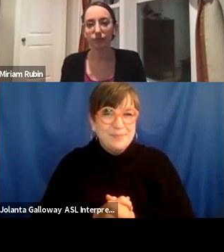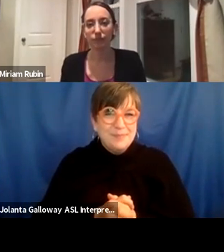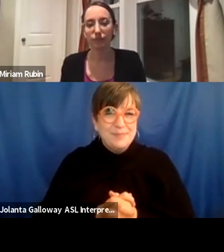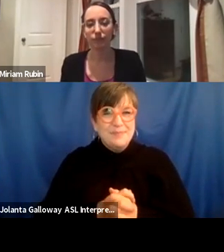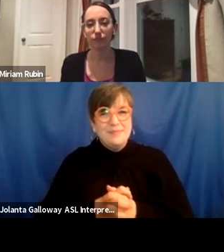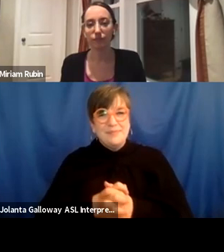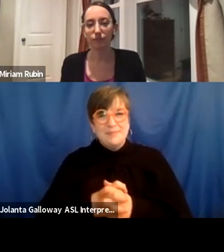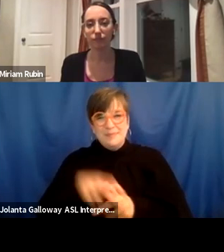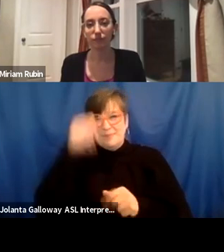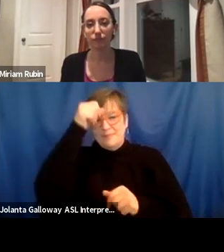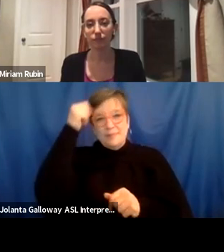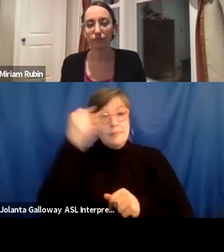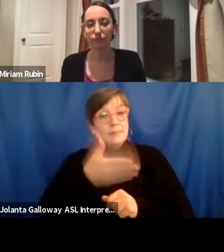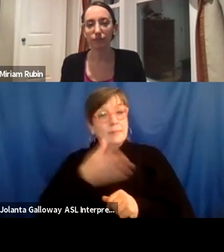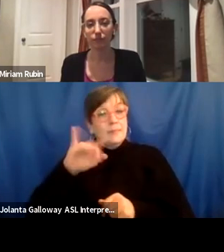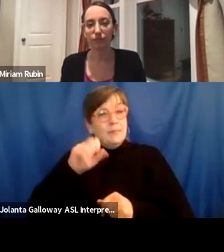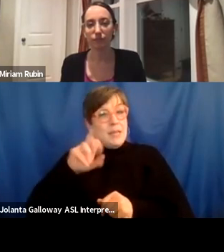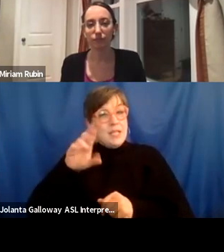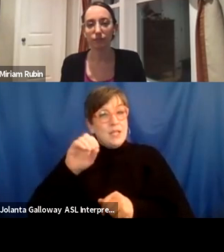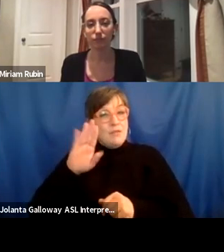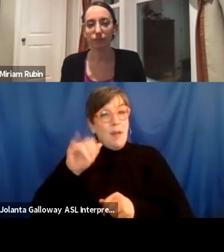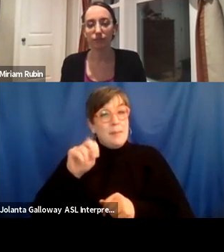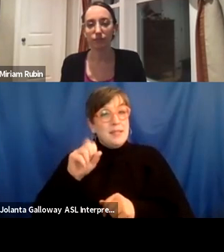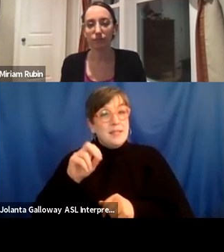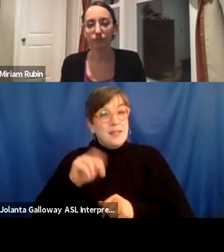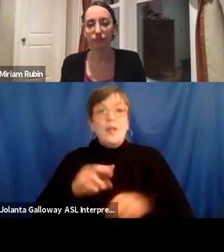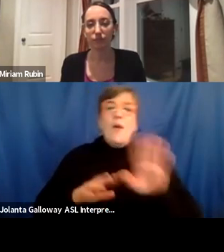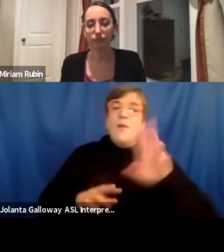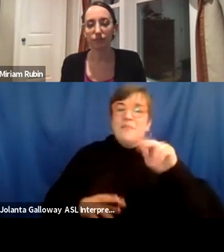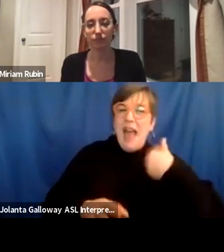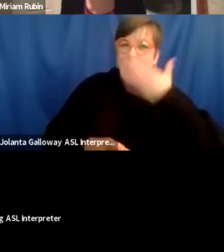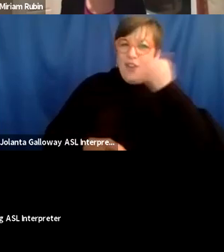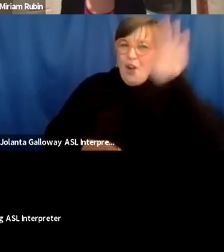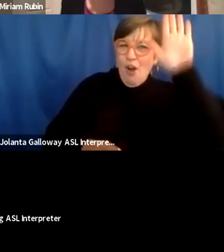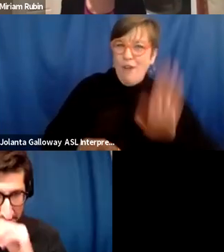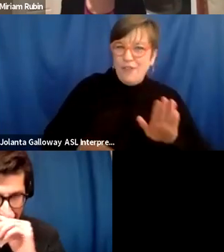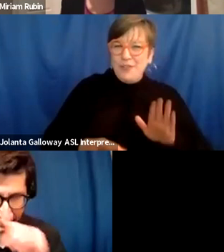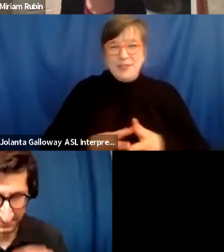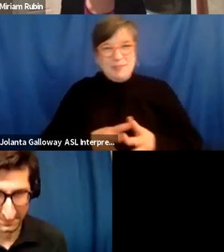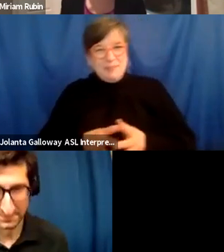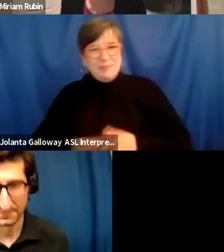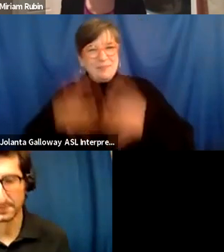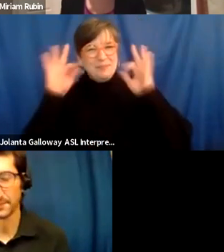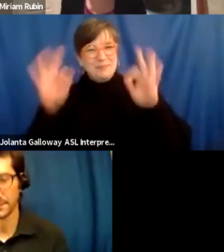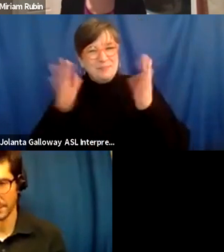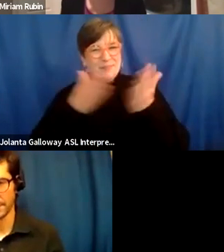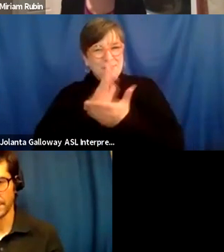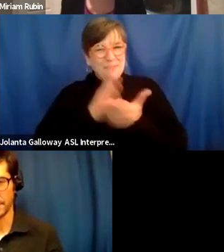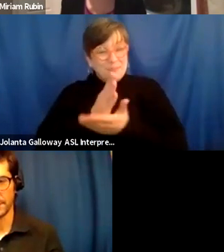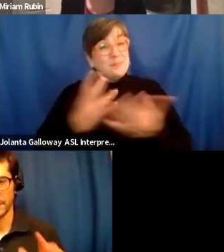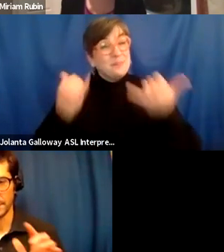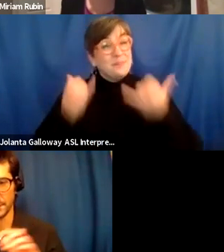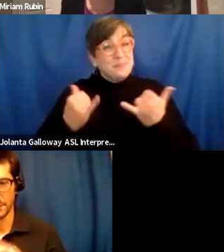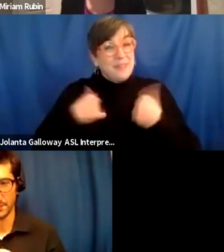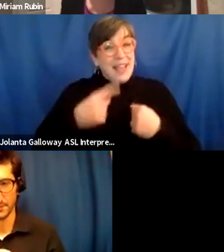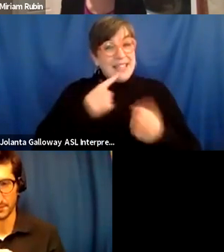Ms. Robinson? Nope, you just had your hand up. Okay. All right, so I also want to say